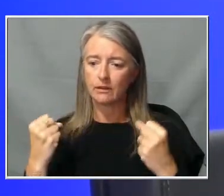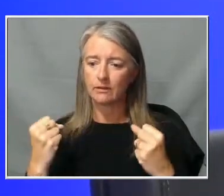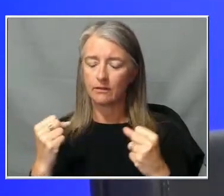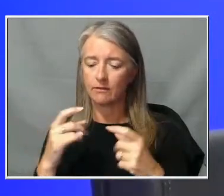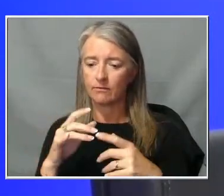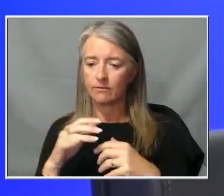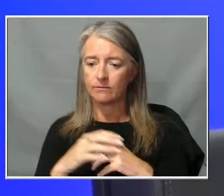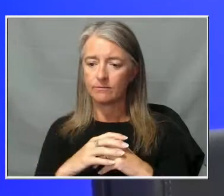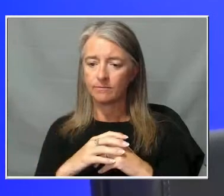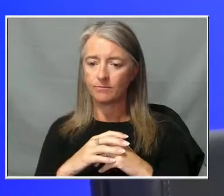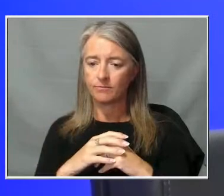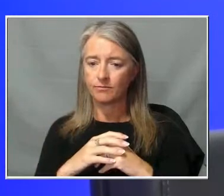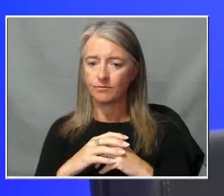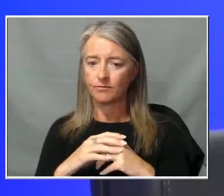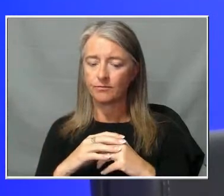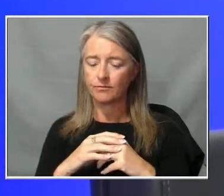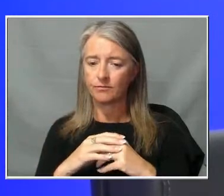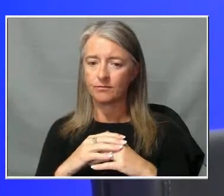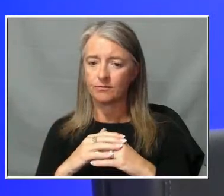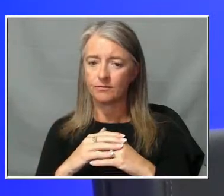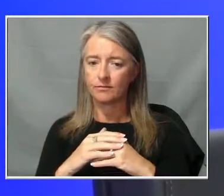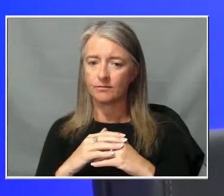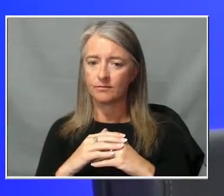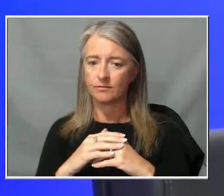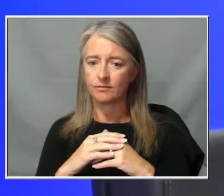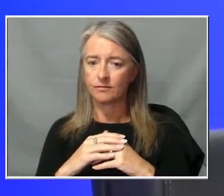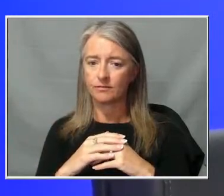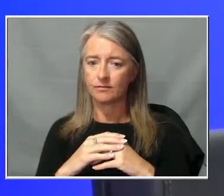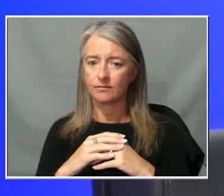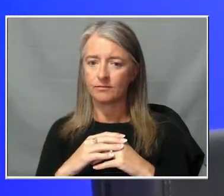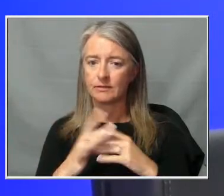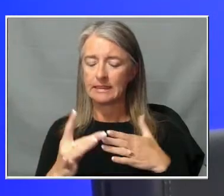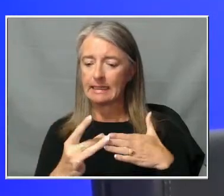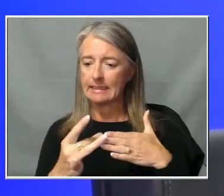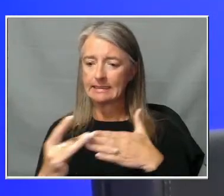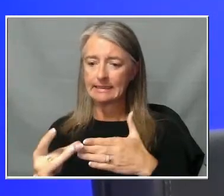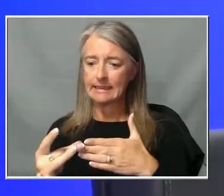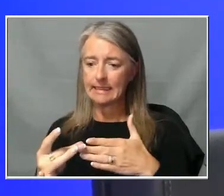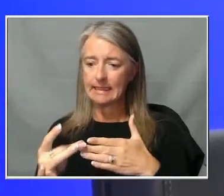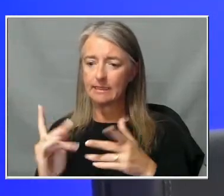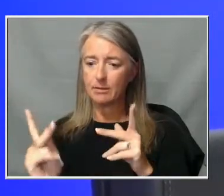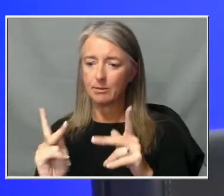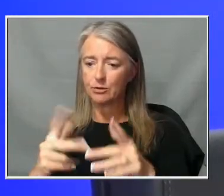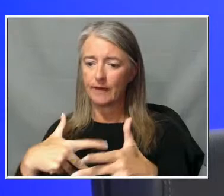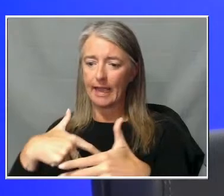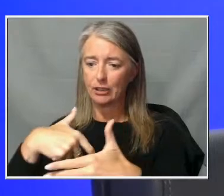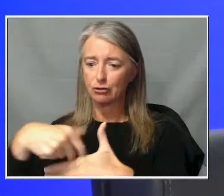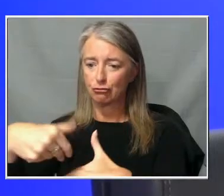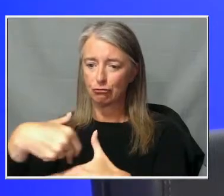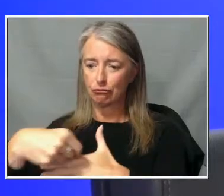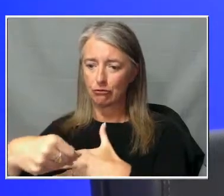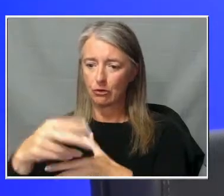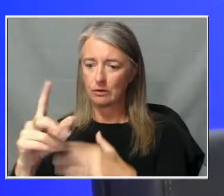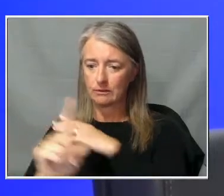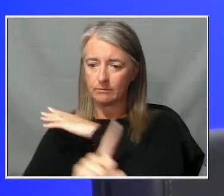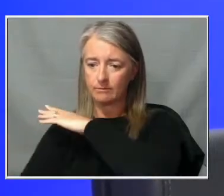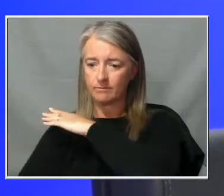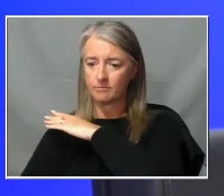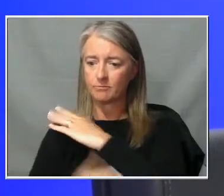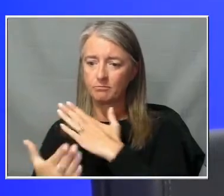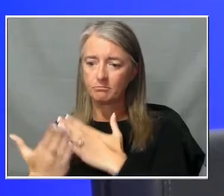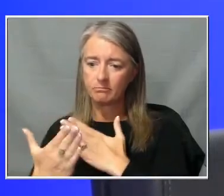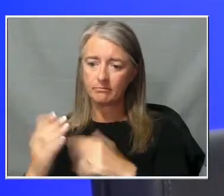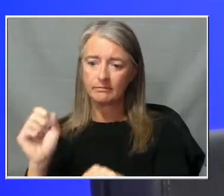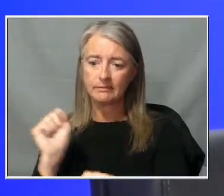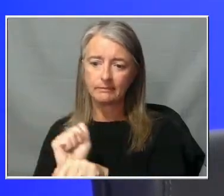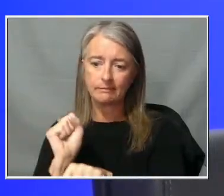And all these internal preoccupations lead people to have external consequences. For instance, they might not be reporting to work.